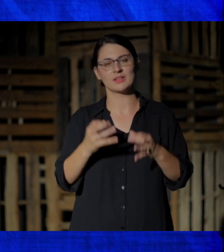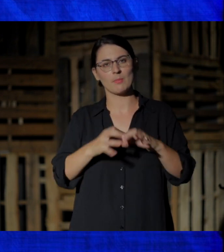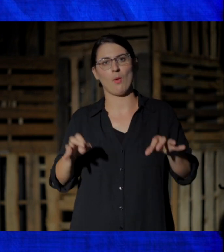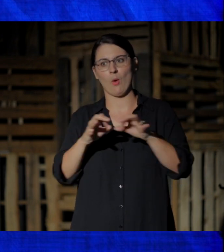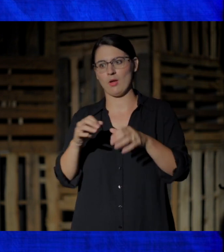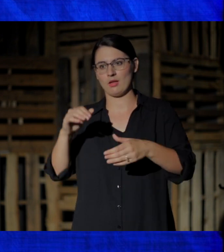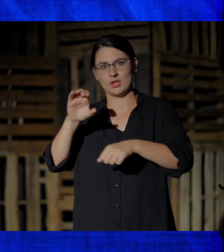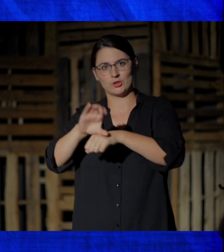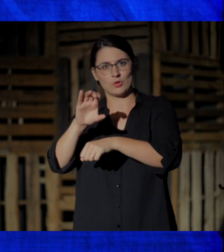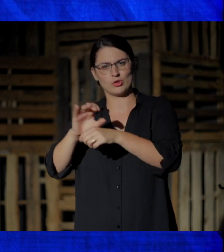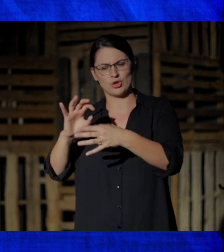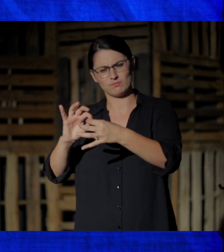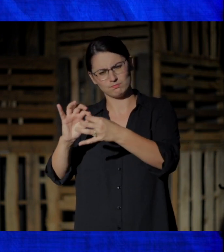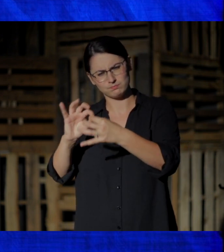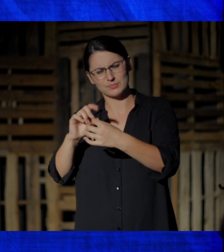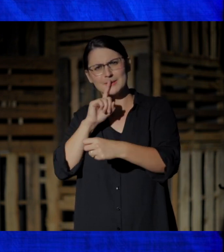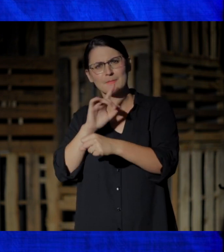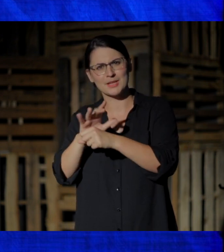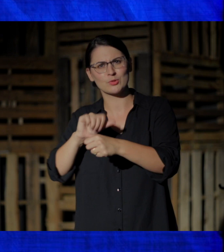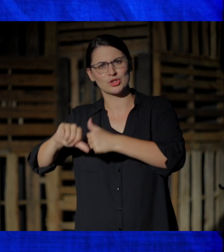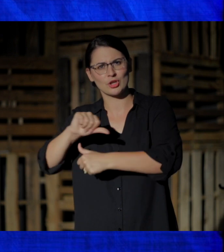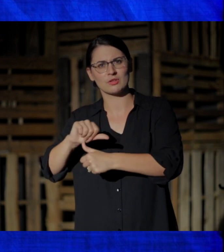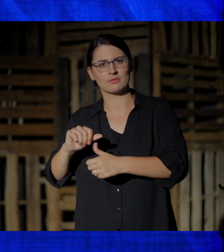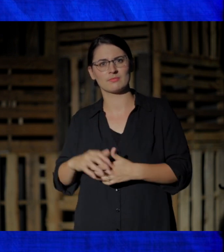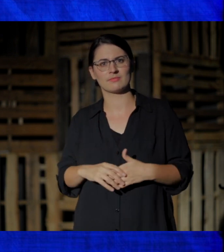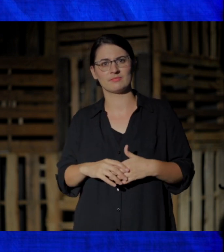Venture, that's us.